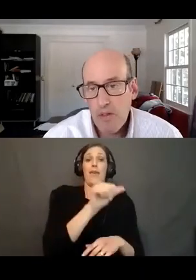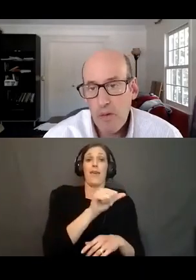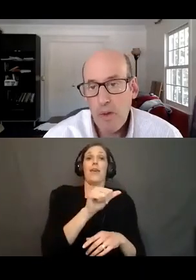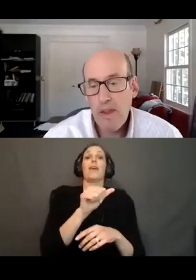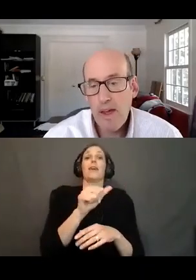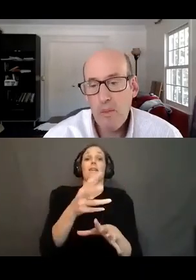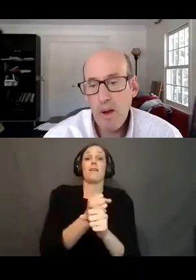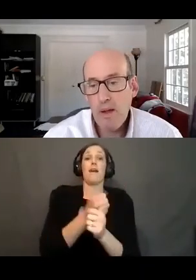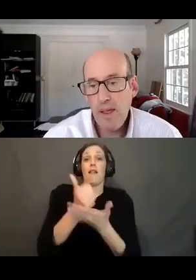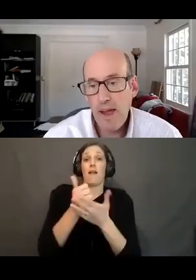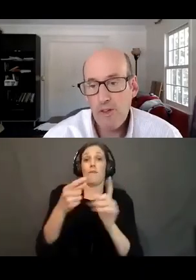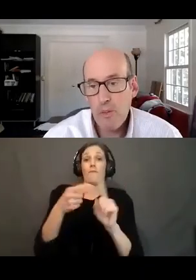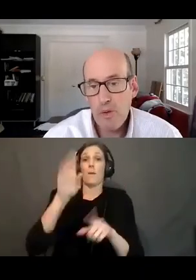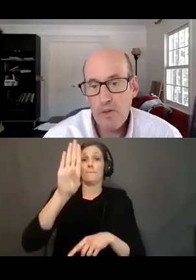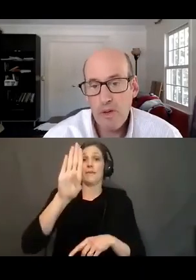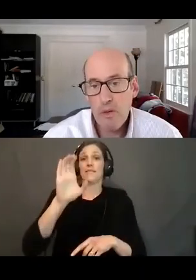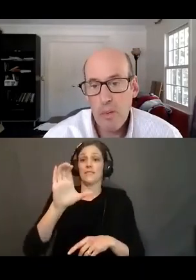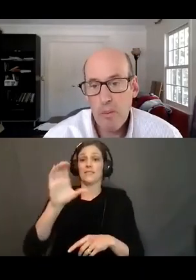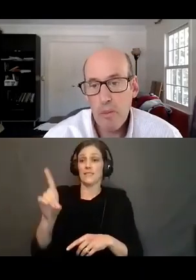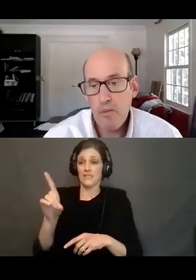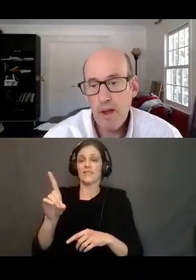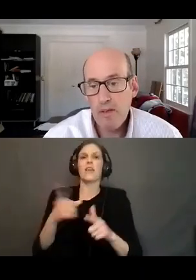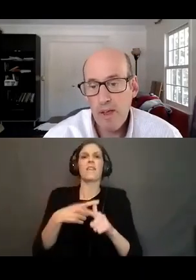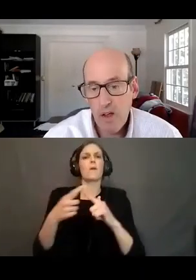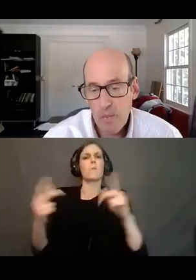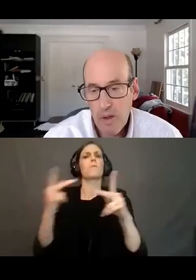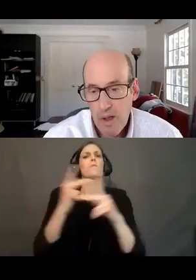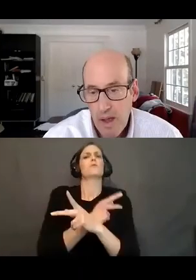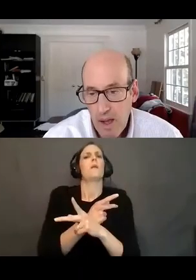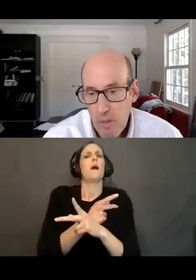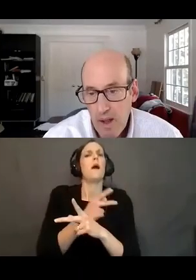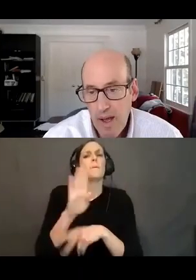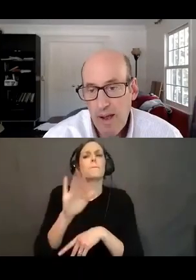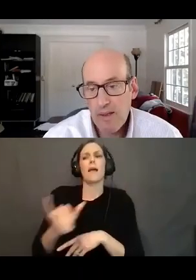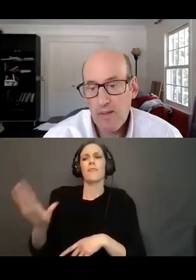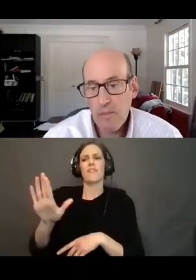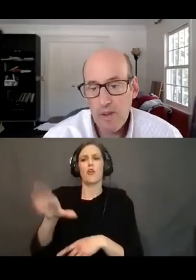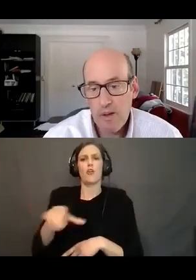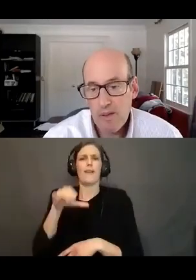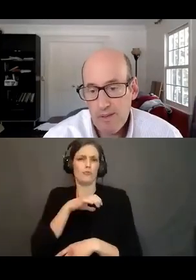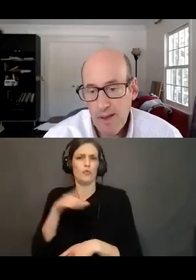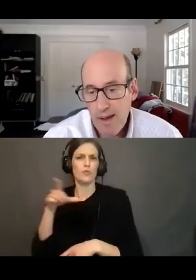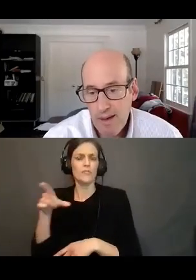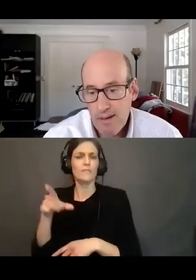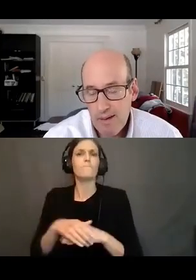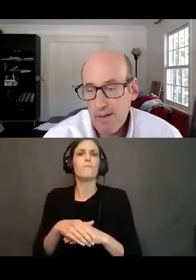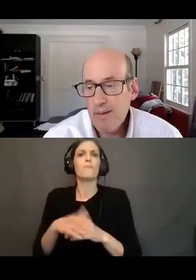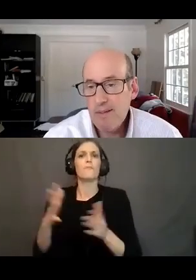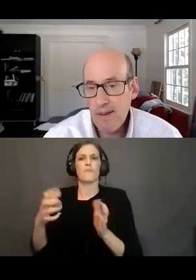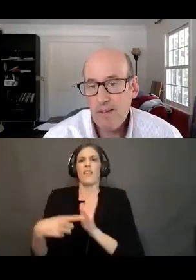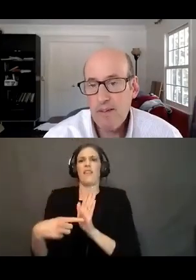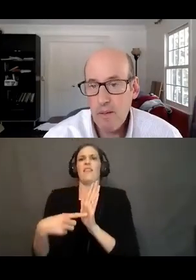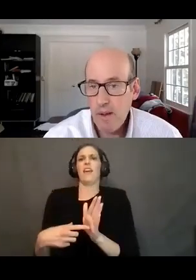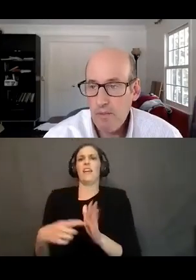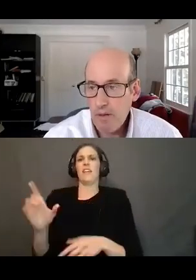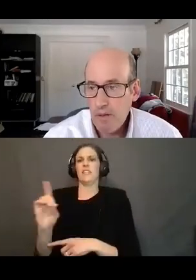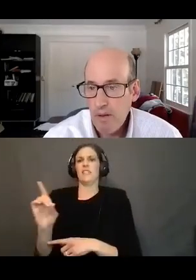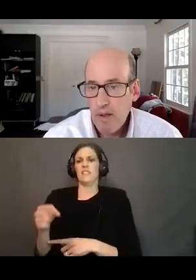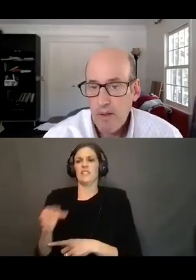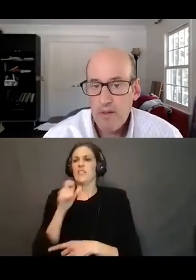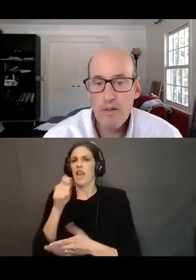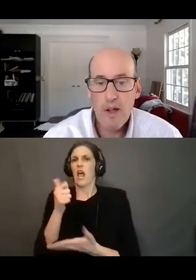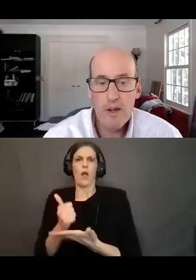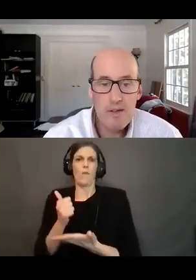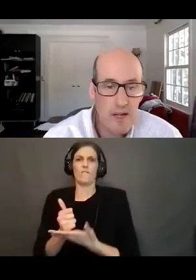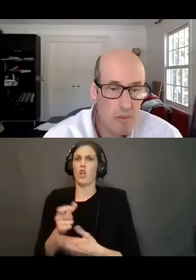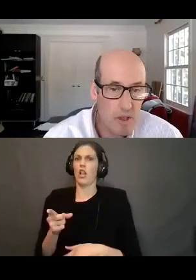we multiply that by the attributes of the people providing the help. I want to highlight something here. This guy down here is not so helpful.